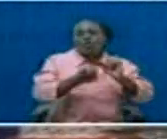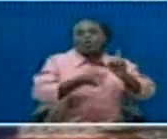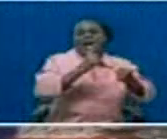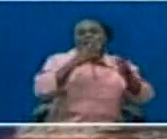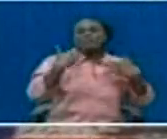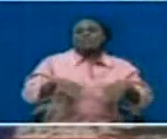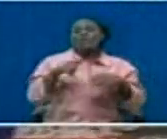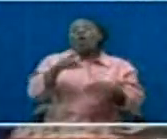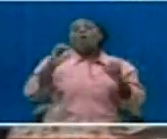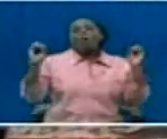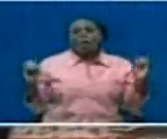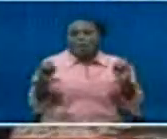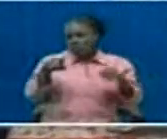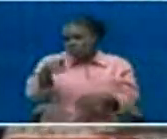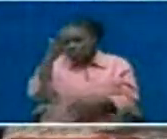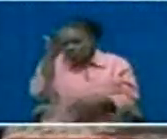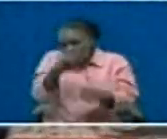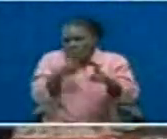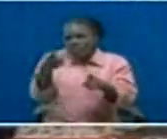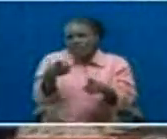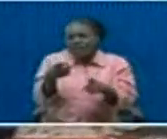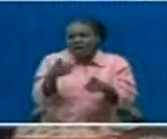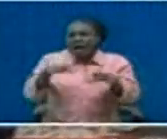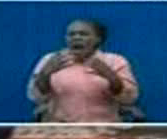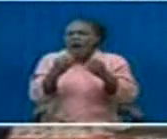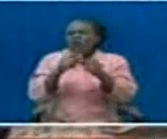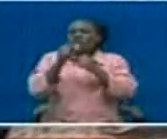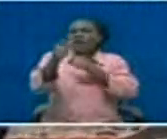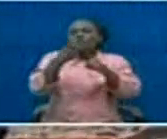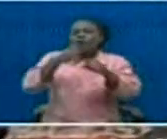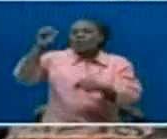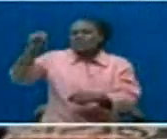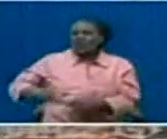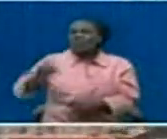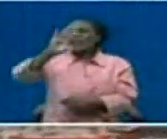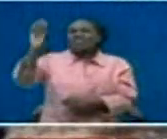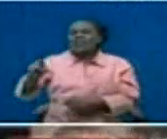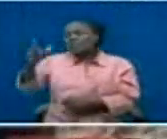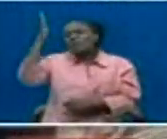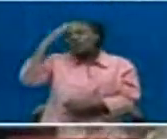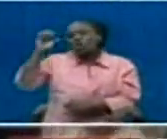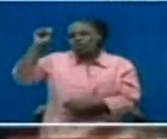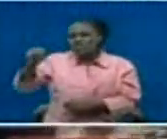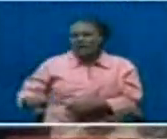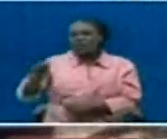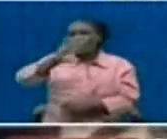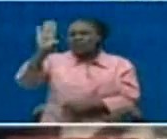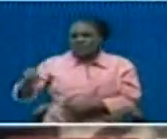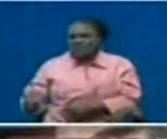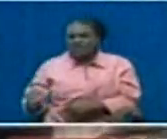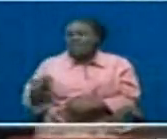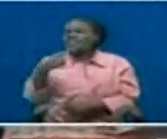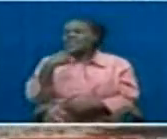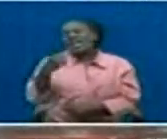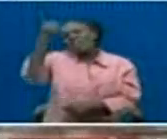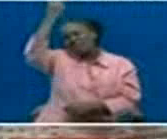oh, that's where you come from. Oh, okay. Then they say, how far is it from South Africa? They know South Africa. Right. We said, South Africa is just one of our